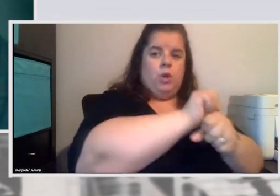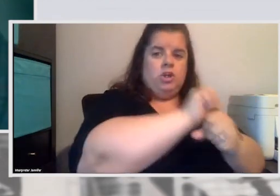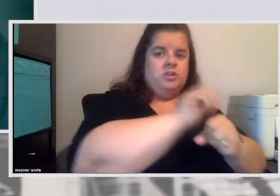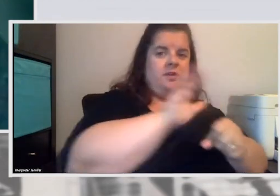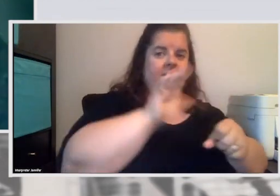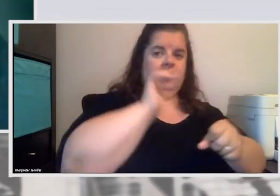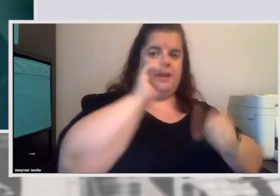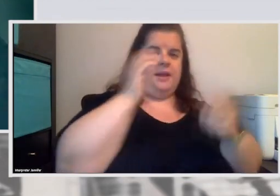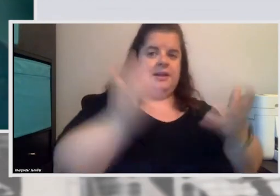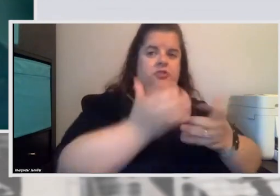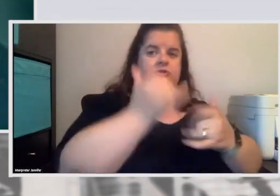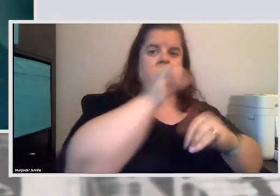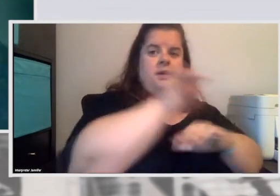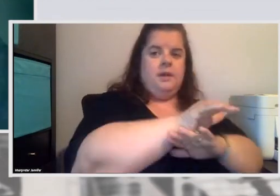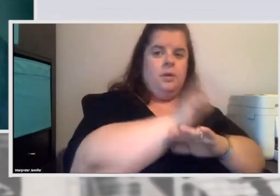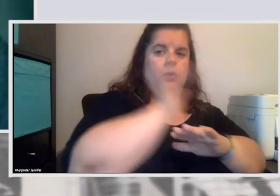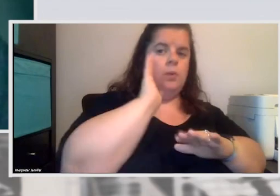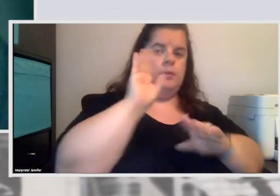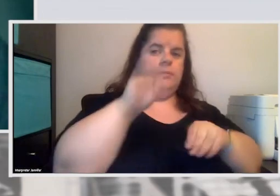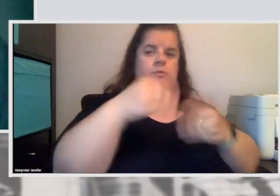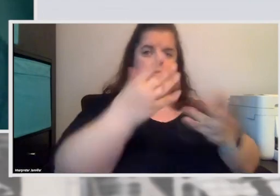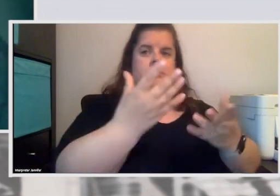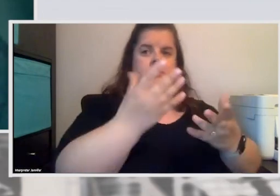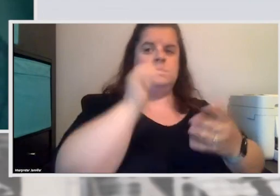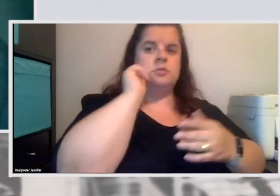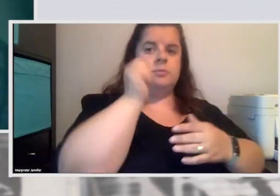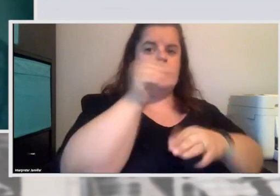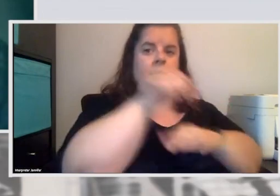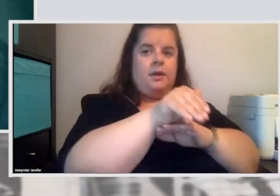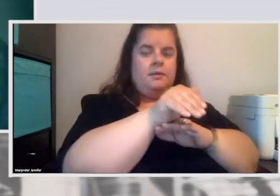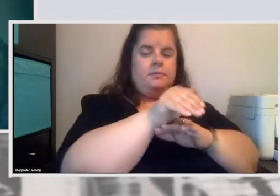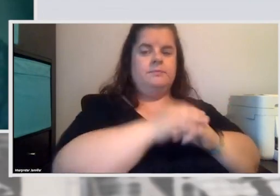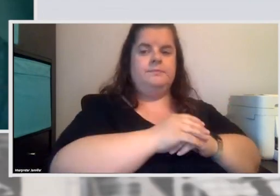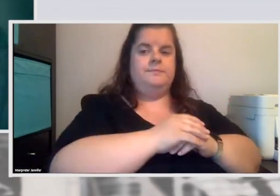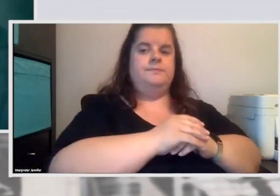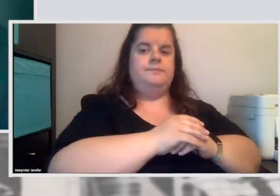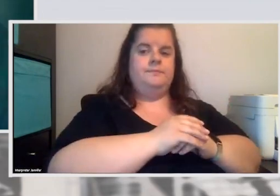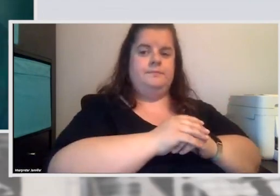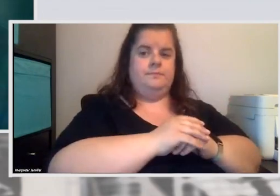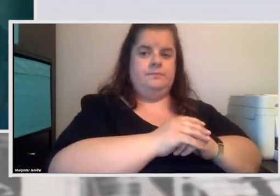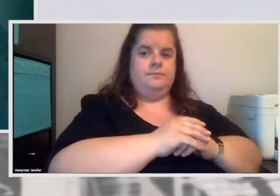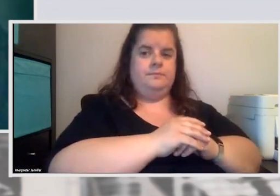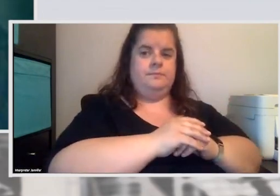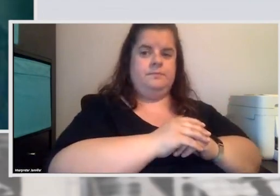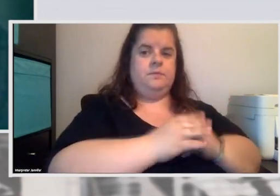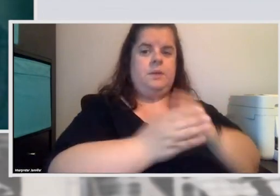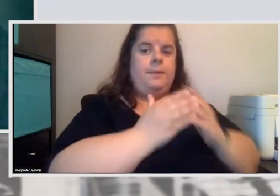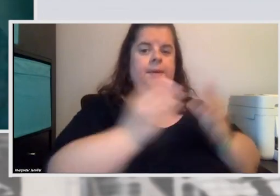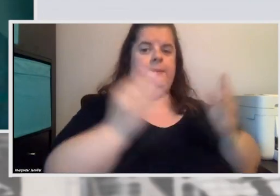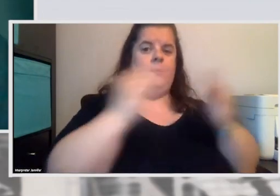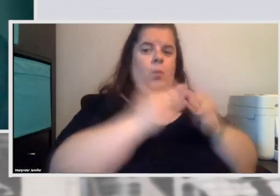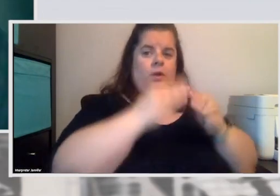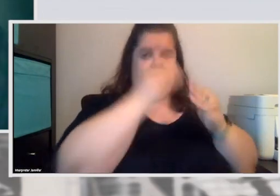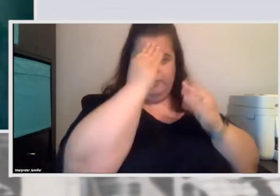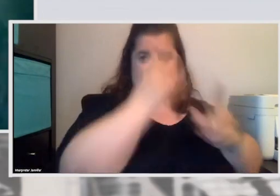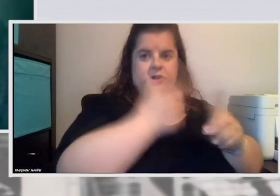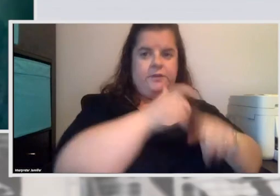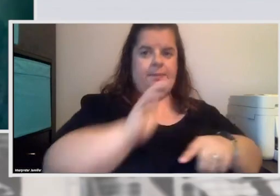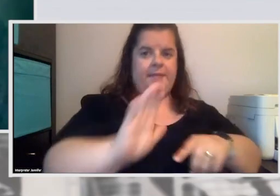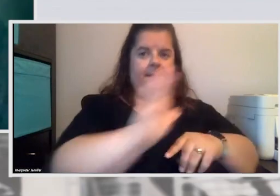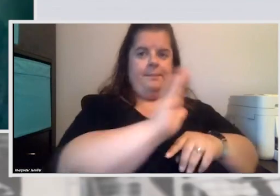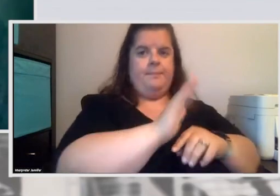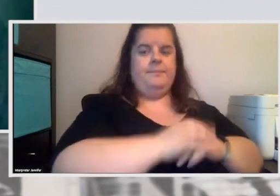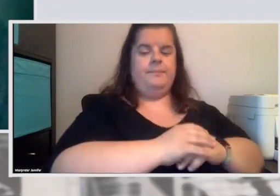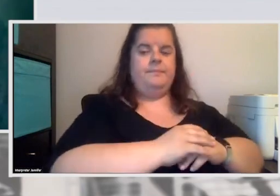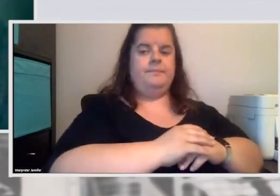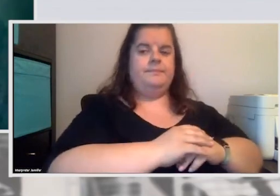tonight, but I believe they will be presenting on tomorrow night's call. So we might be able to get some further information from them on that